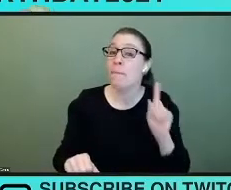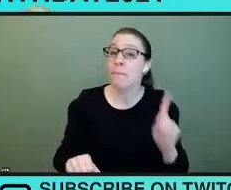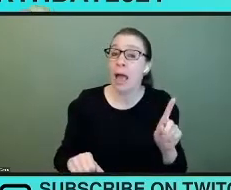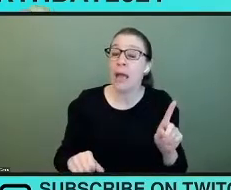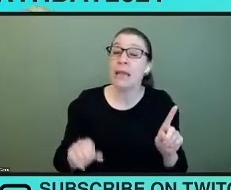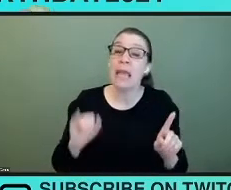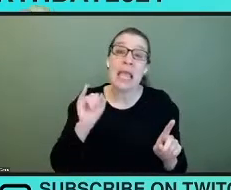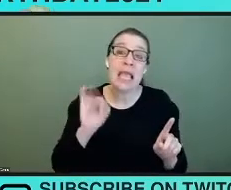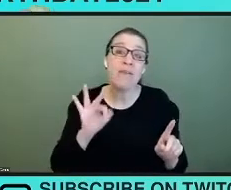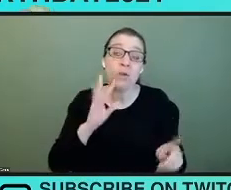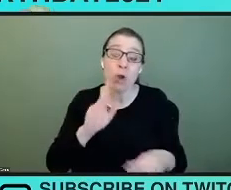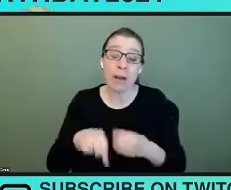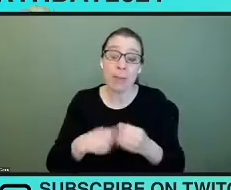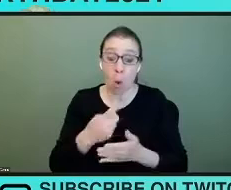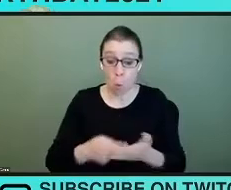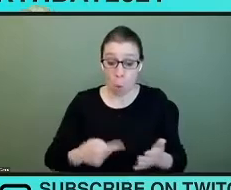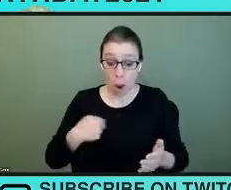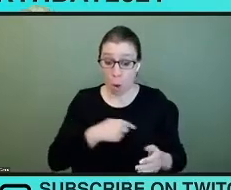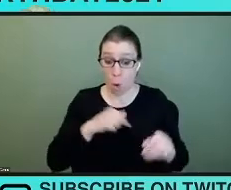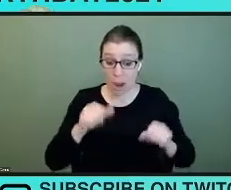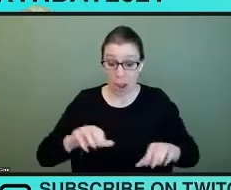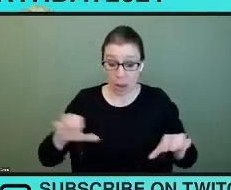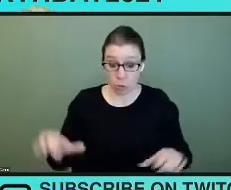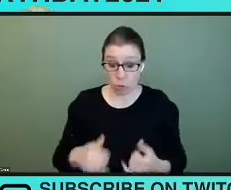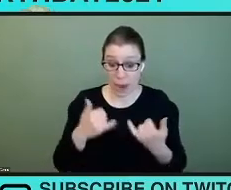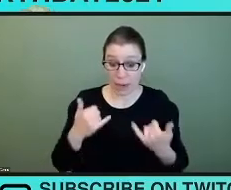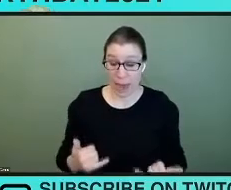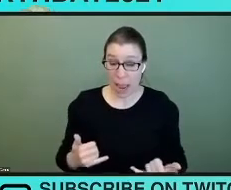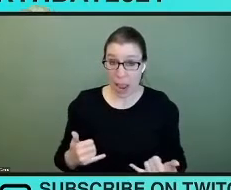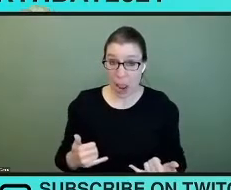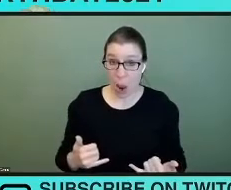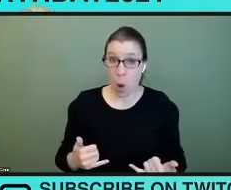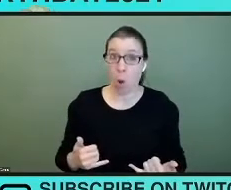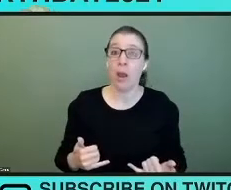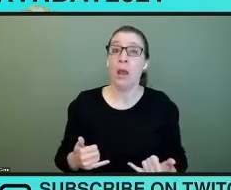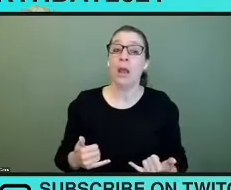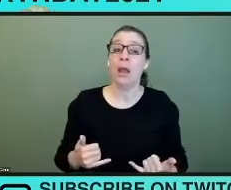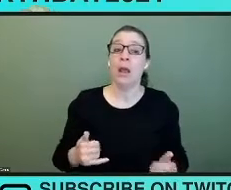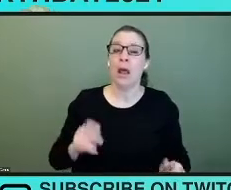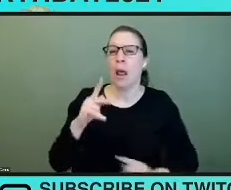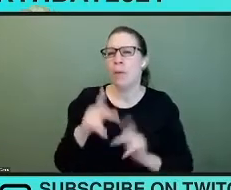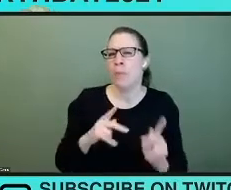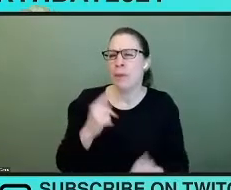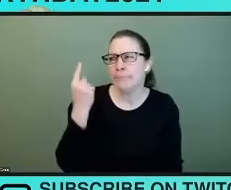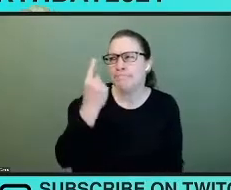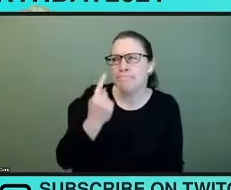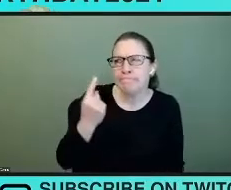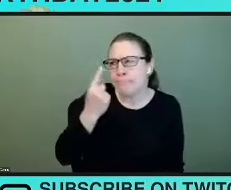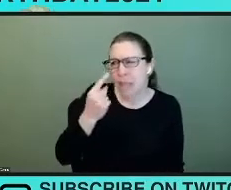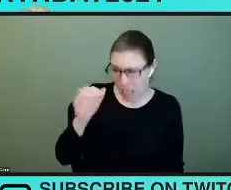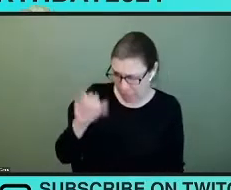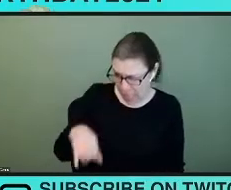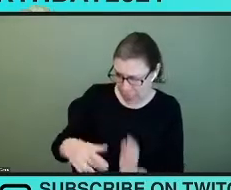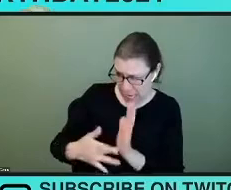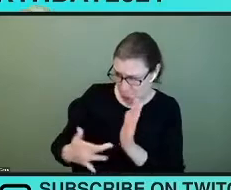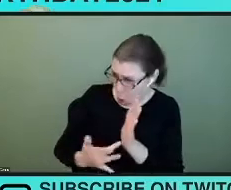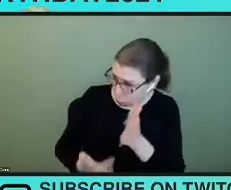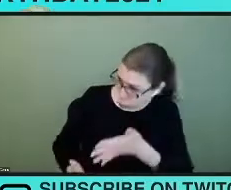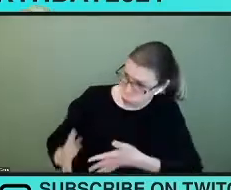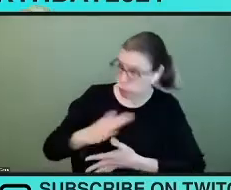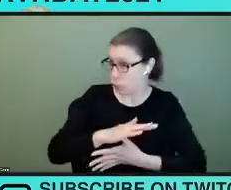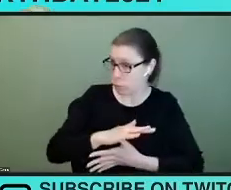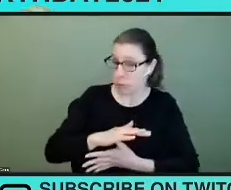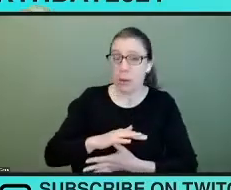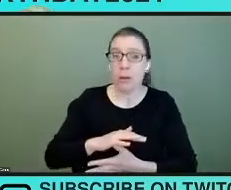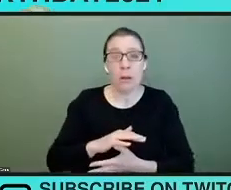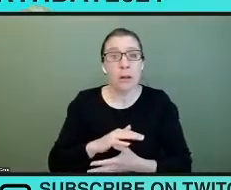can do right now. And I think that starts to have the conversations of like, you know, this technology is like what we need to prioritize. This technology is what to prioritize. And then you